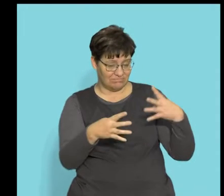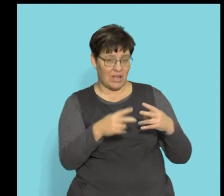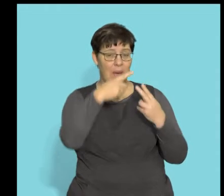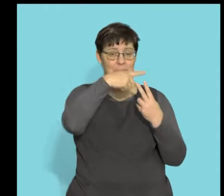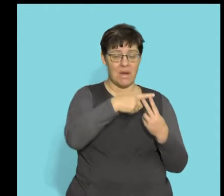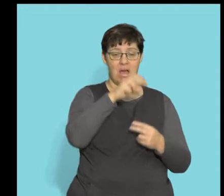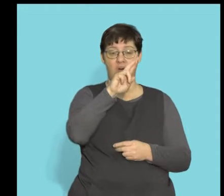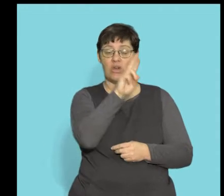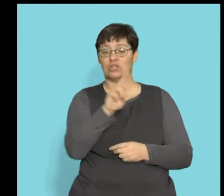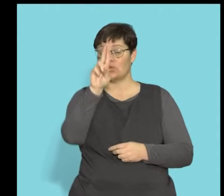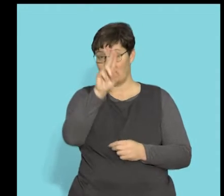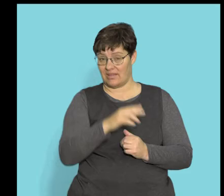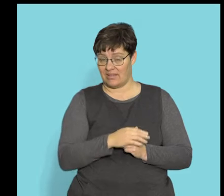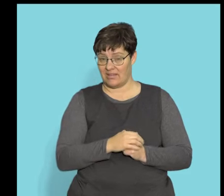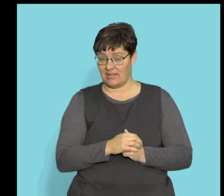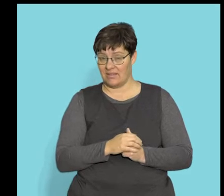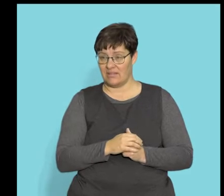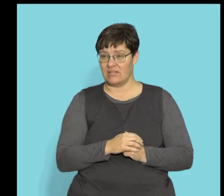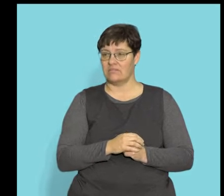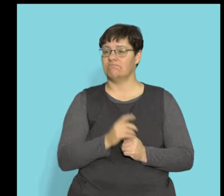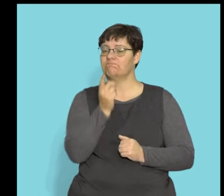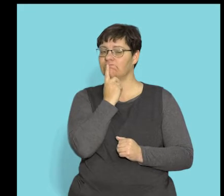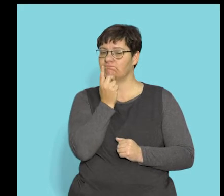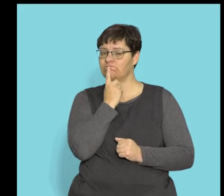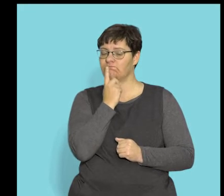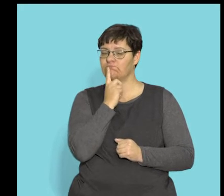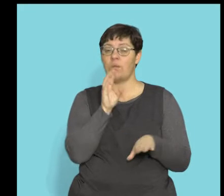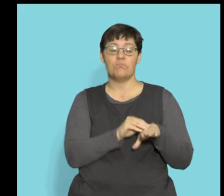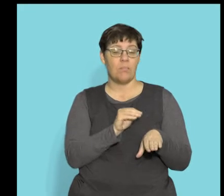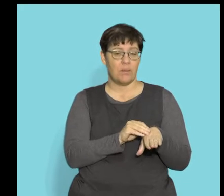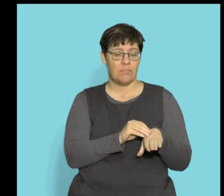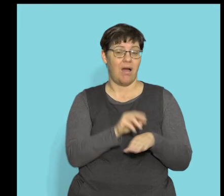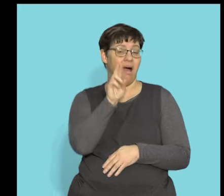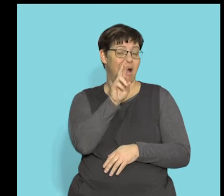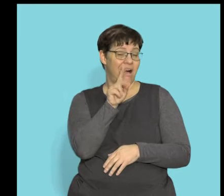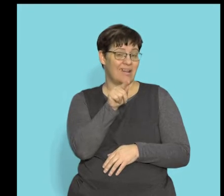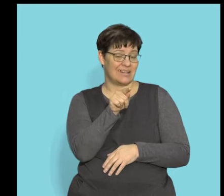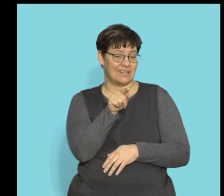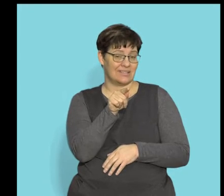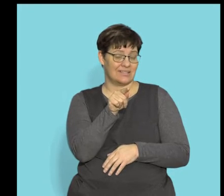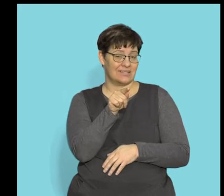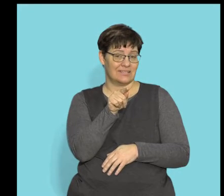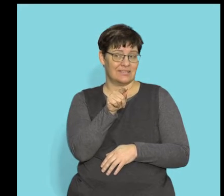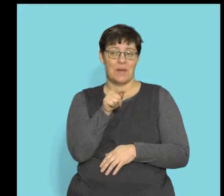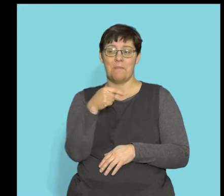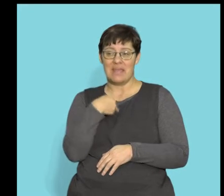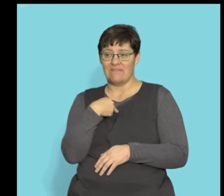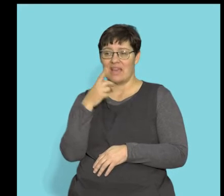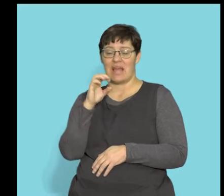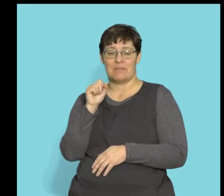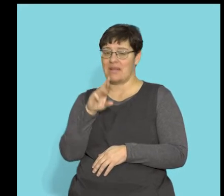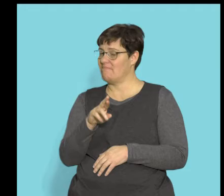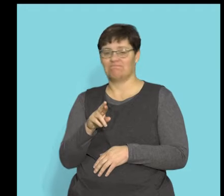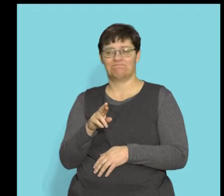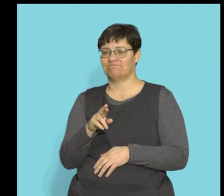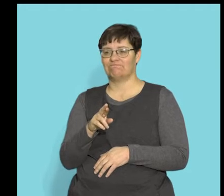pi r squared, and the volume is multiplied then by the height. But my issue is it's an r.